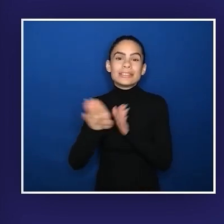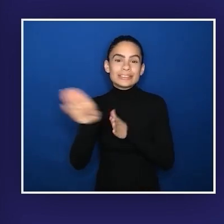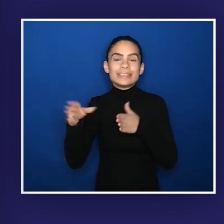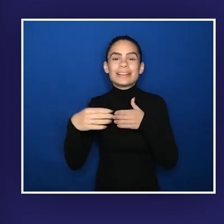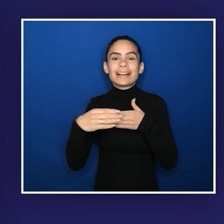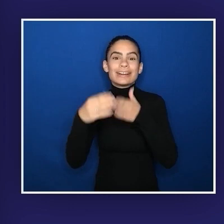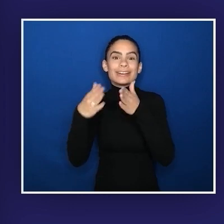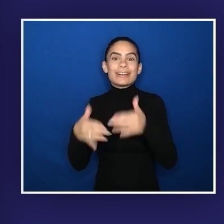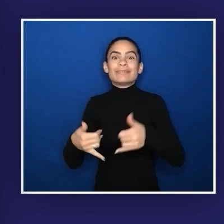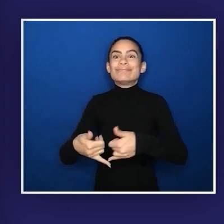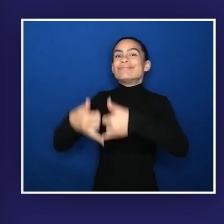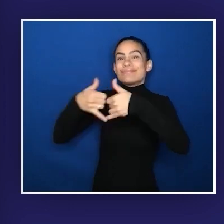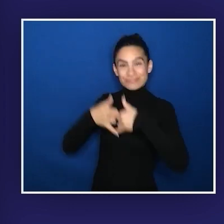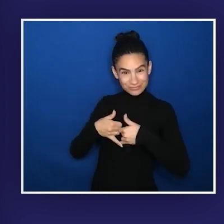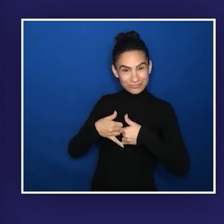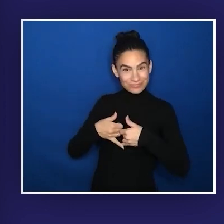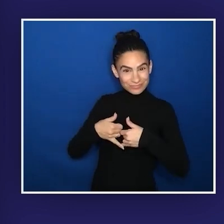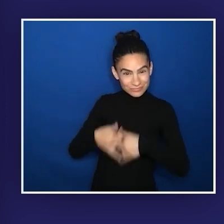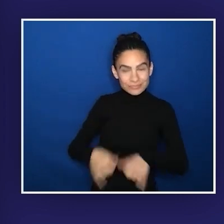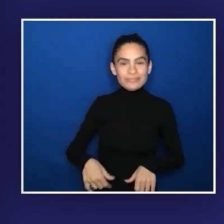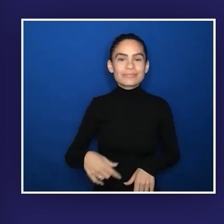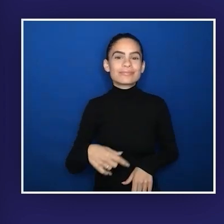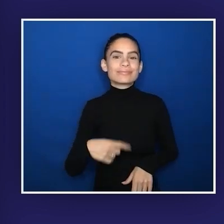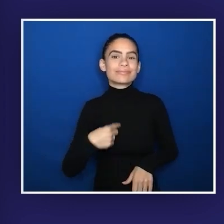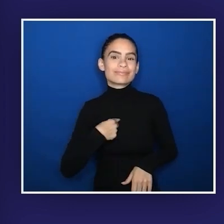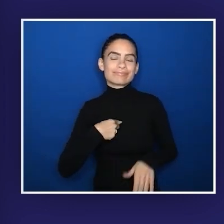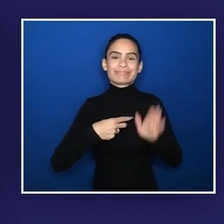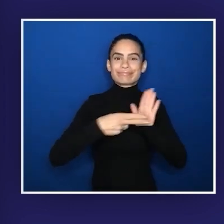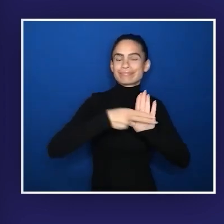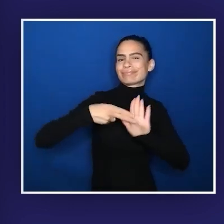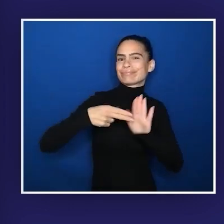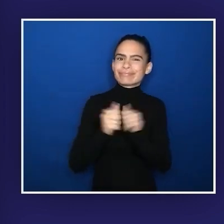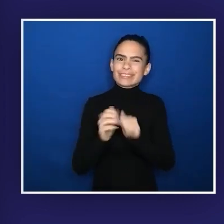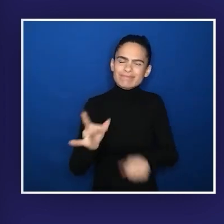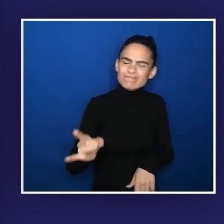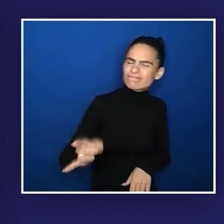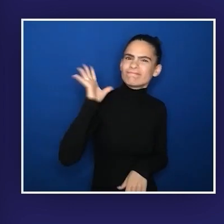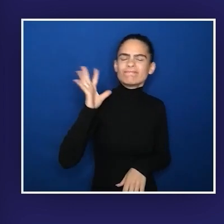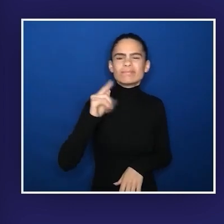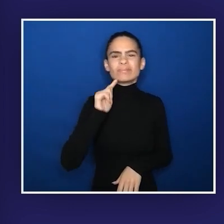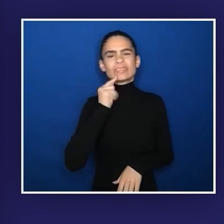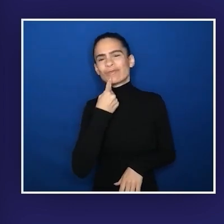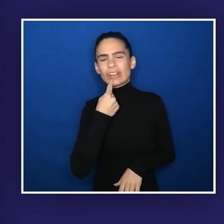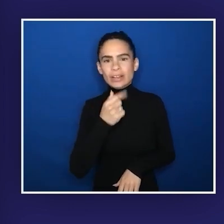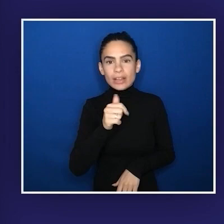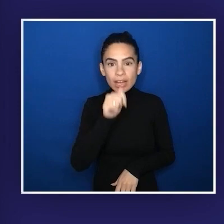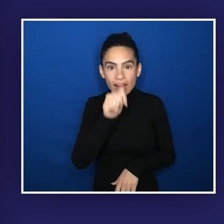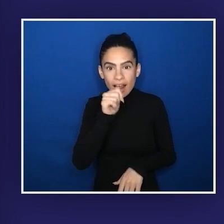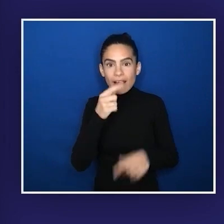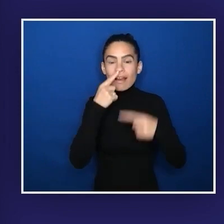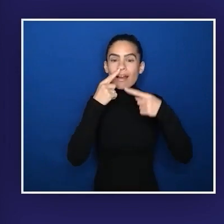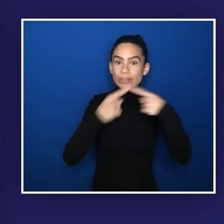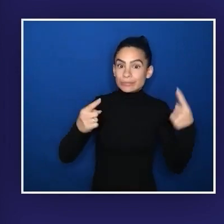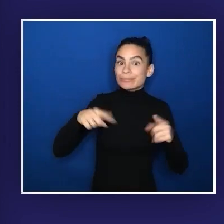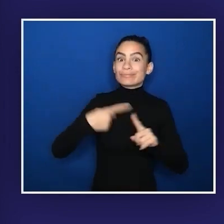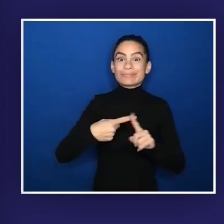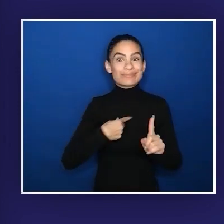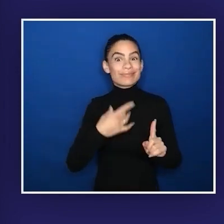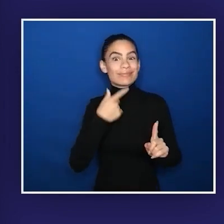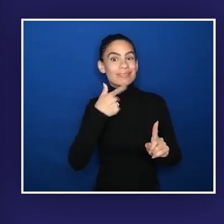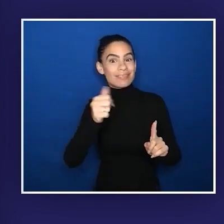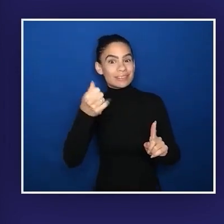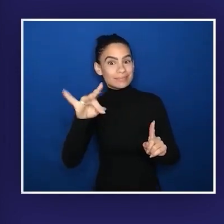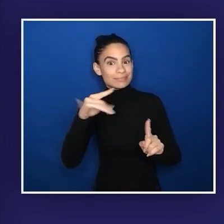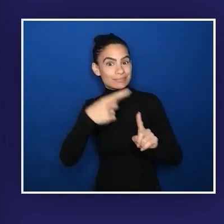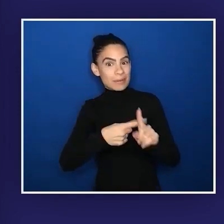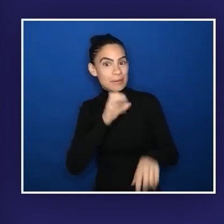interviewed outdoors. I was diagnosed with severe nut allergies at 18 months old. Everybody has a different reaction, but mine is the most severe, which is anaphylactic